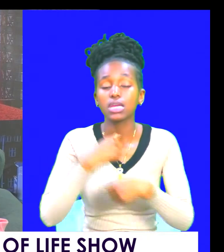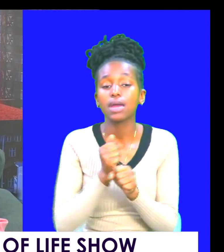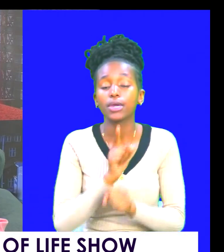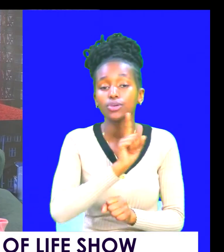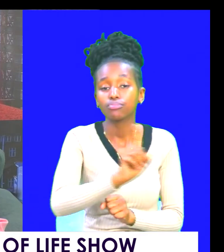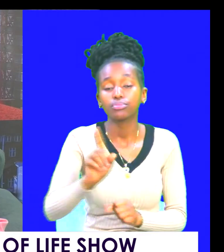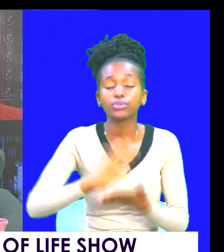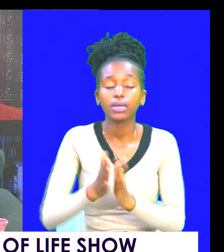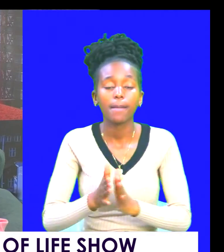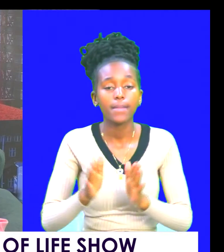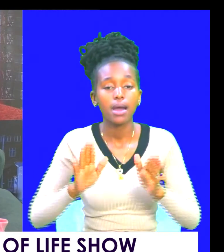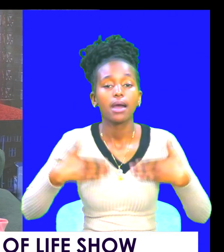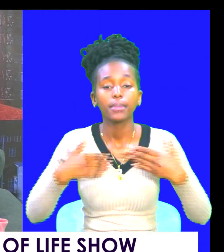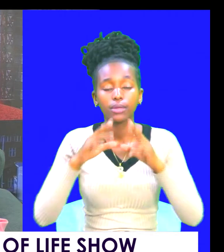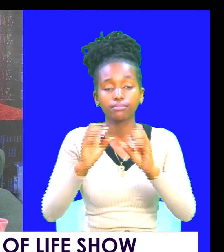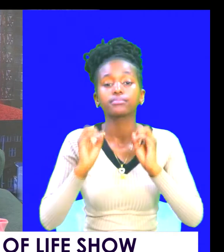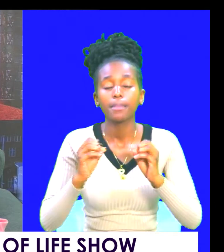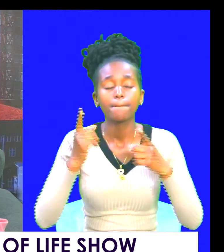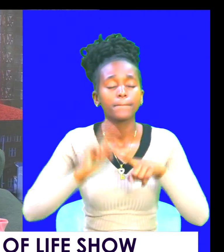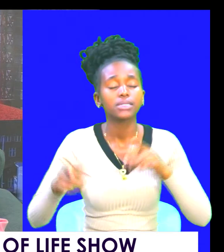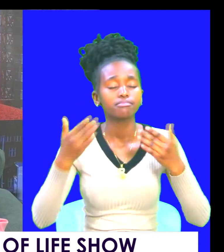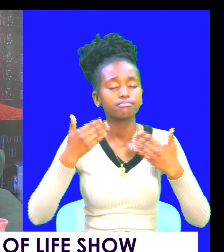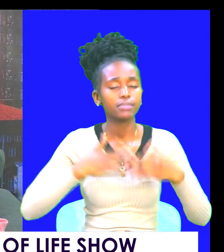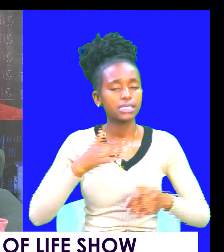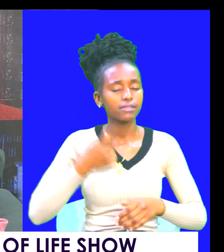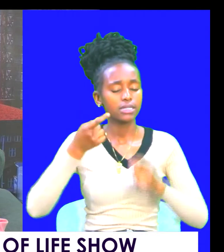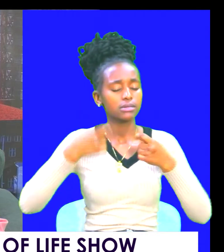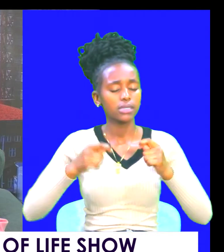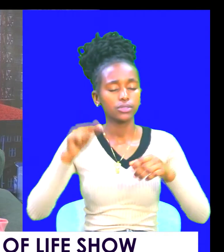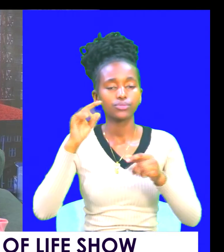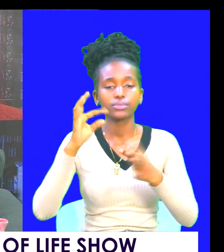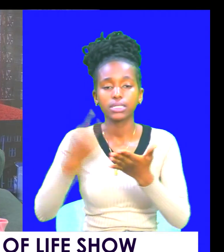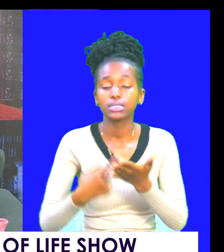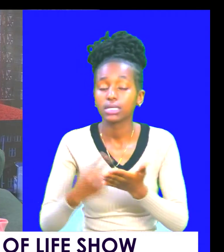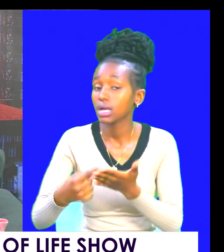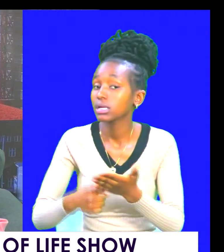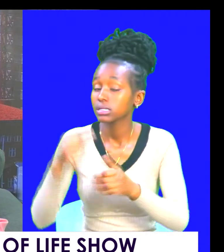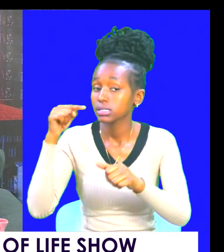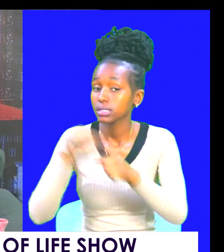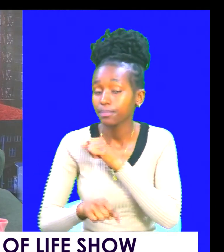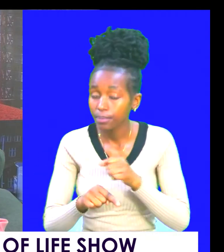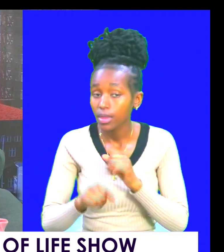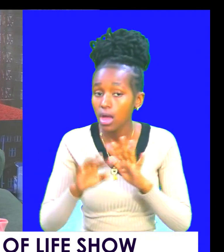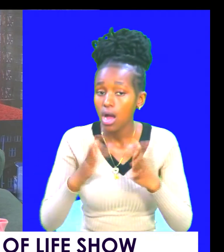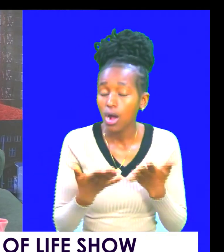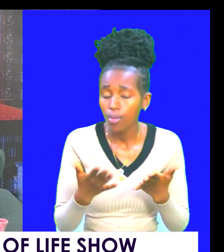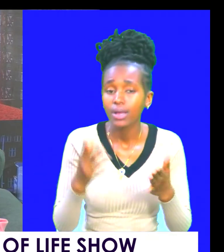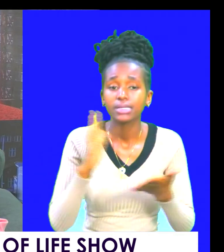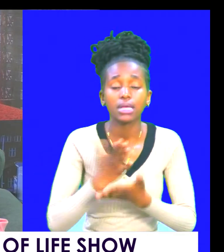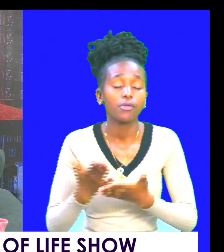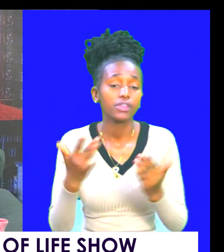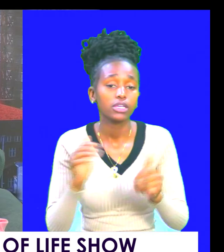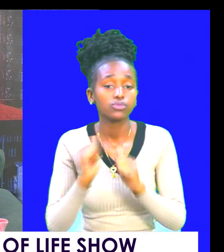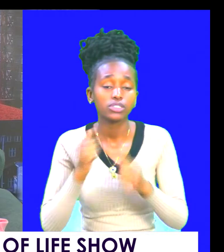be happy. But I'm trying to go deeper than that. Just the things that not make you happy,